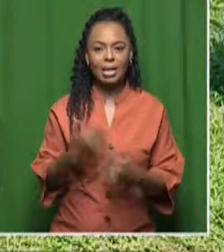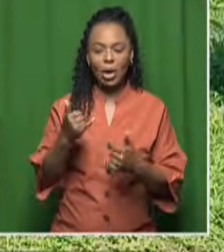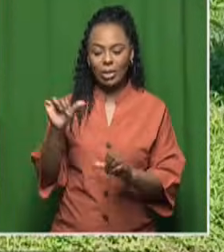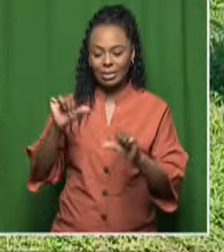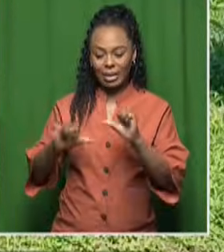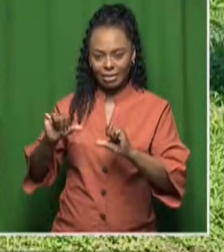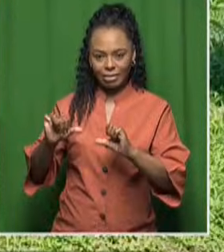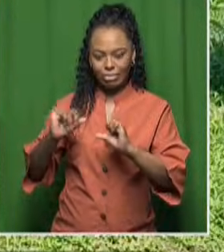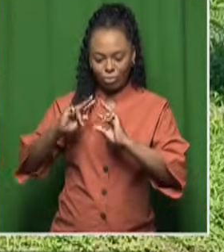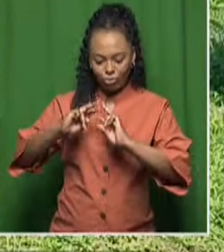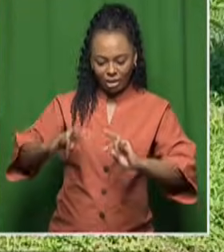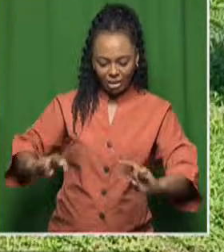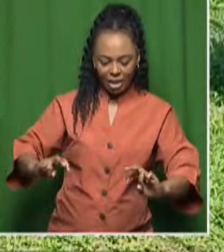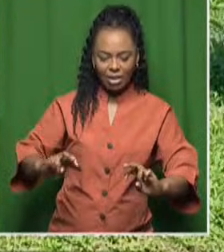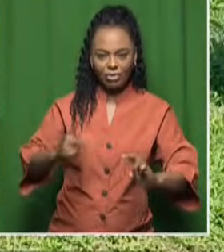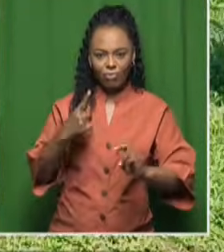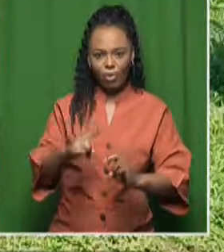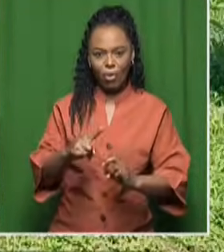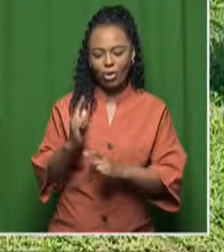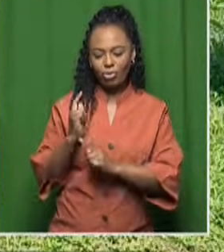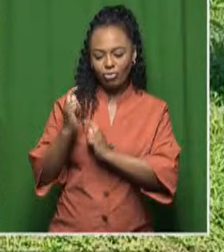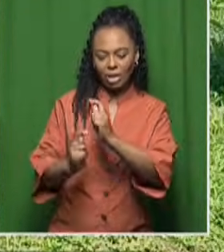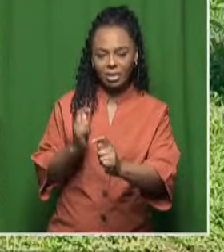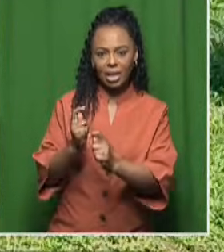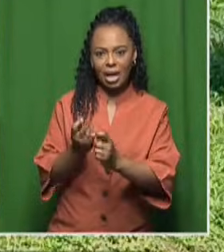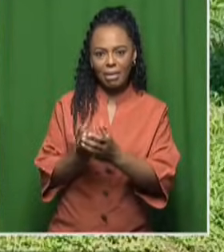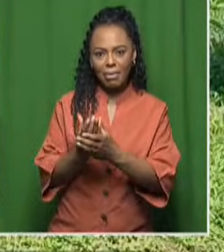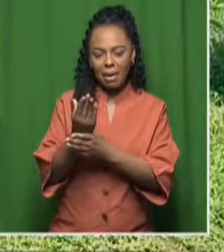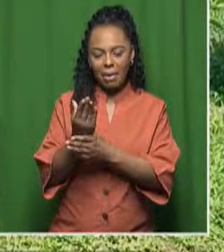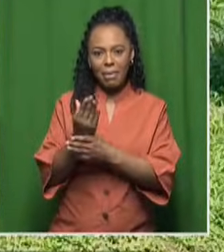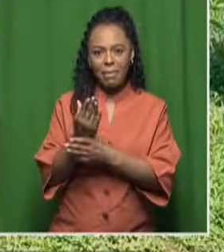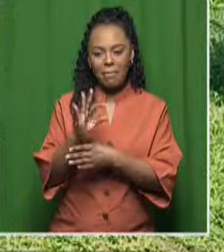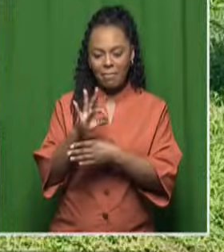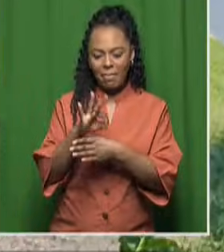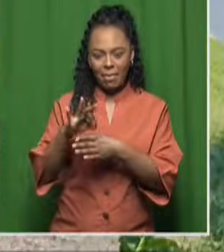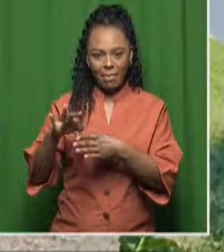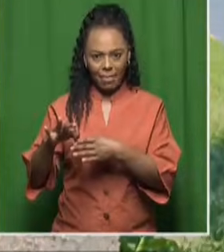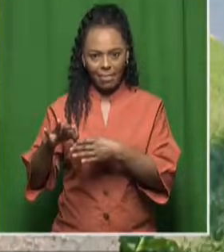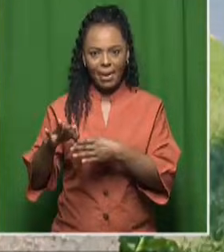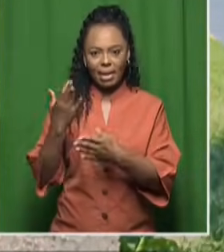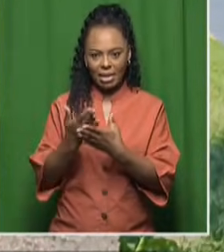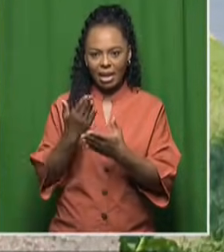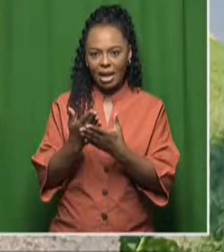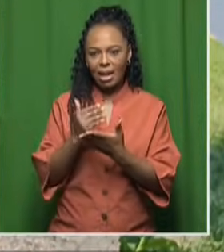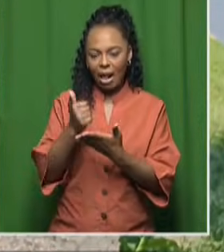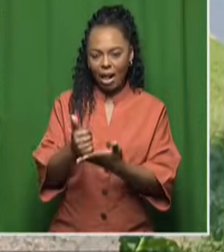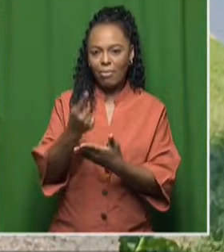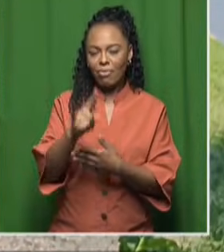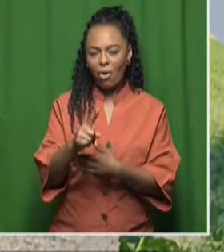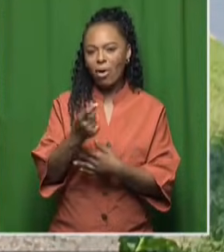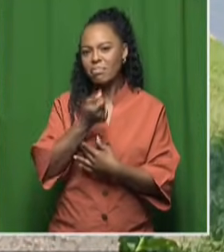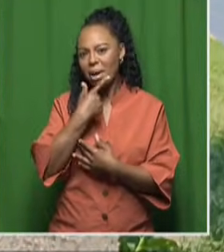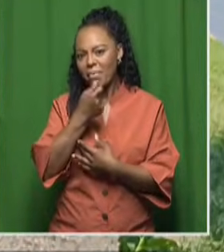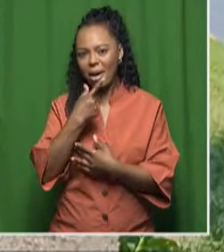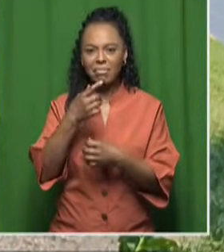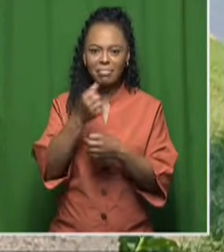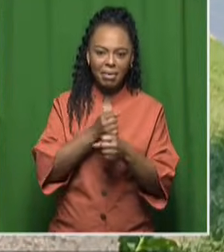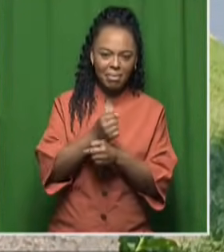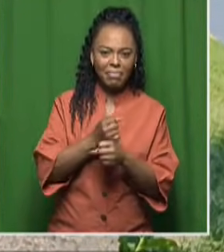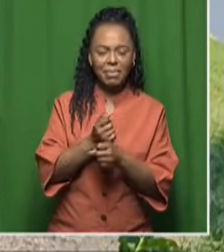into traditional medicinal plants can lead to the discovery of new drugs and treatments. When we're looking at the properties of a